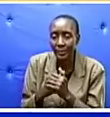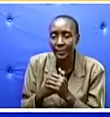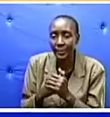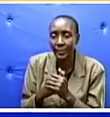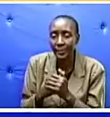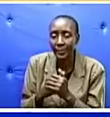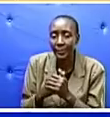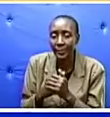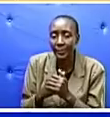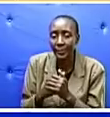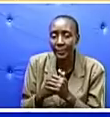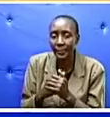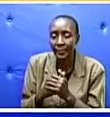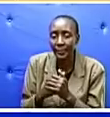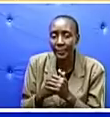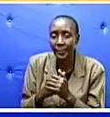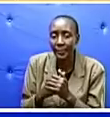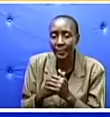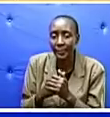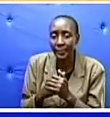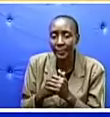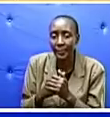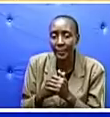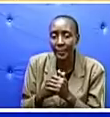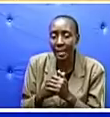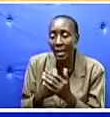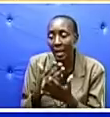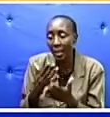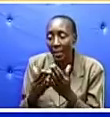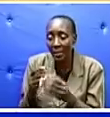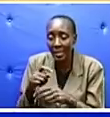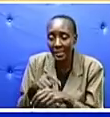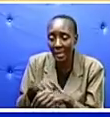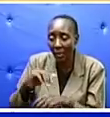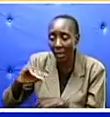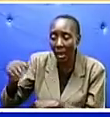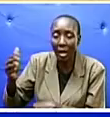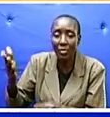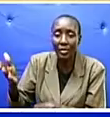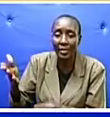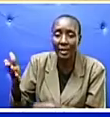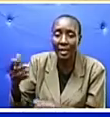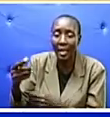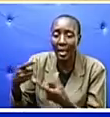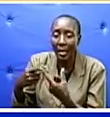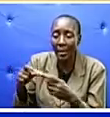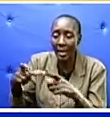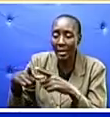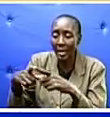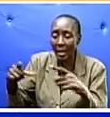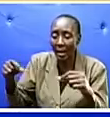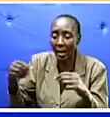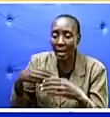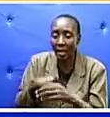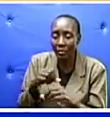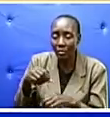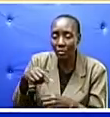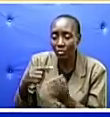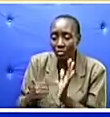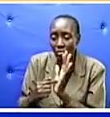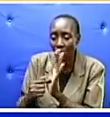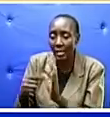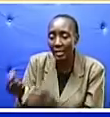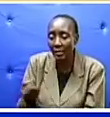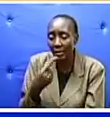happened. In that, when he was in, when he or she is in that county, he doesn't have a card to show that he or she is taking